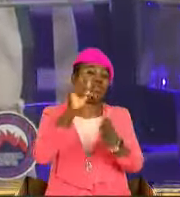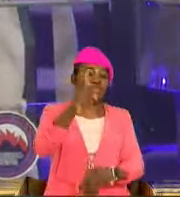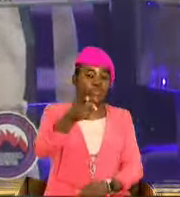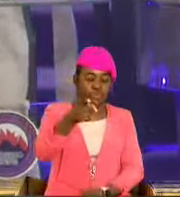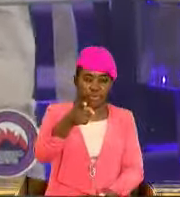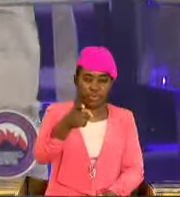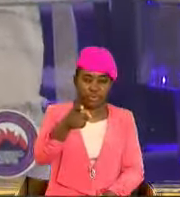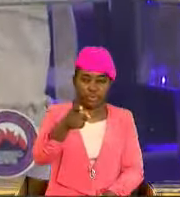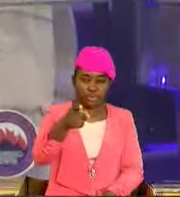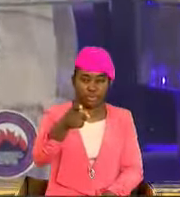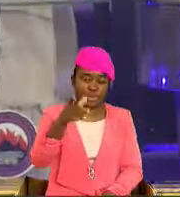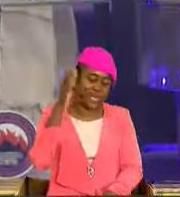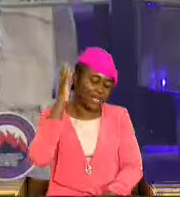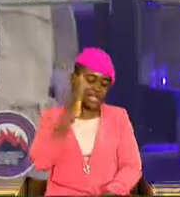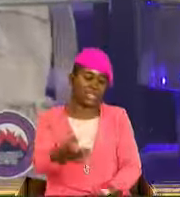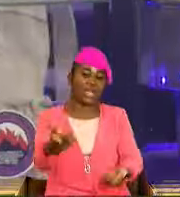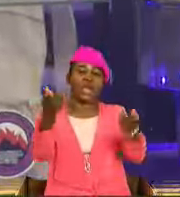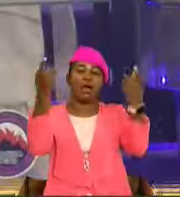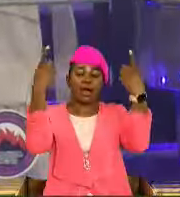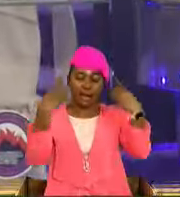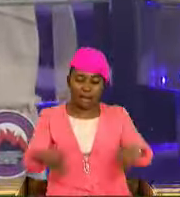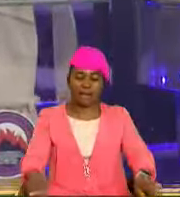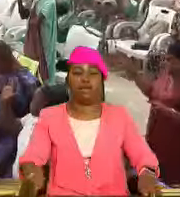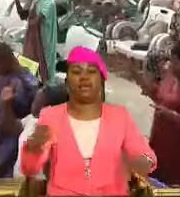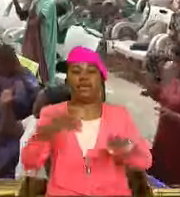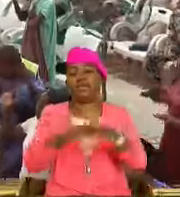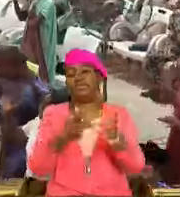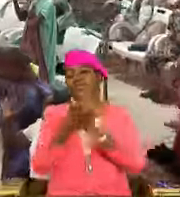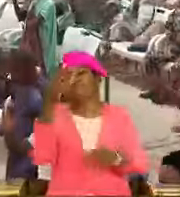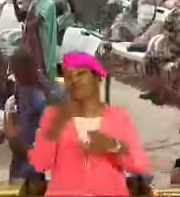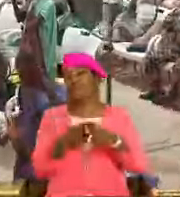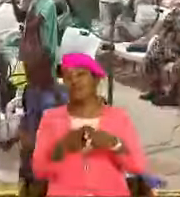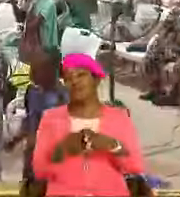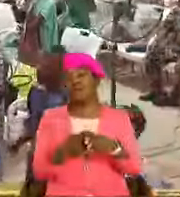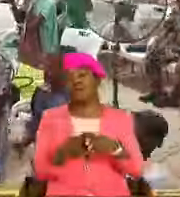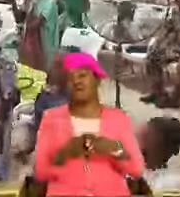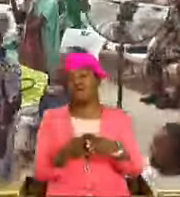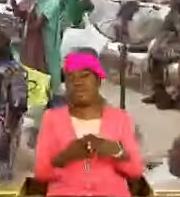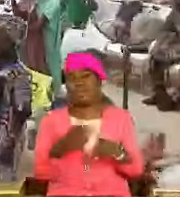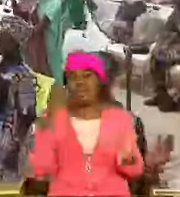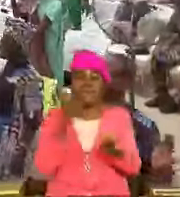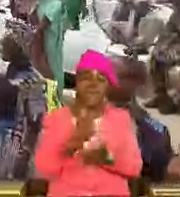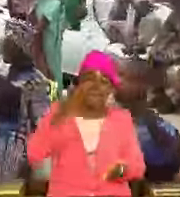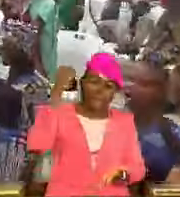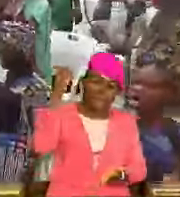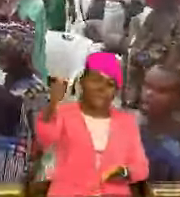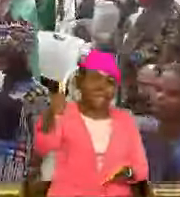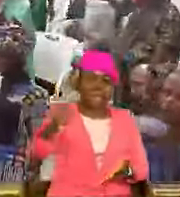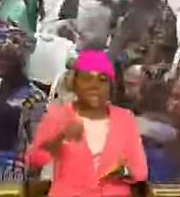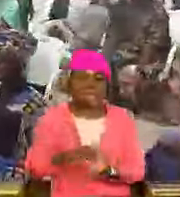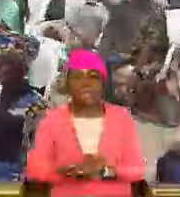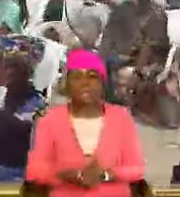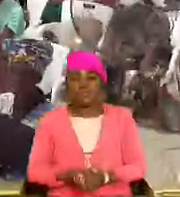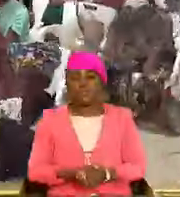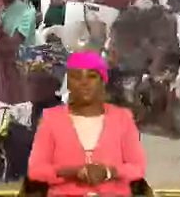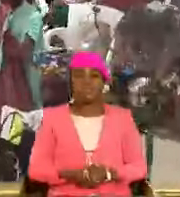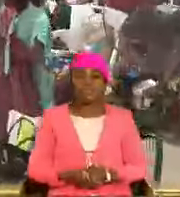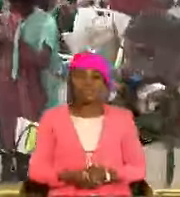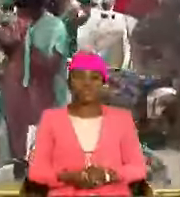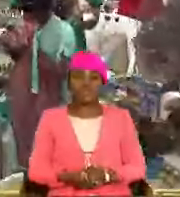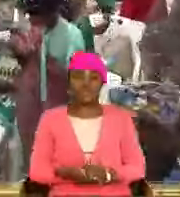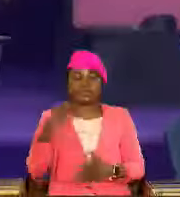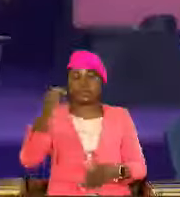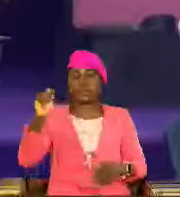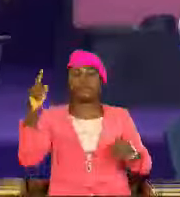you shall come to pass in the name of Jesus Christ the